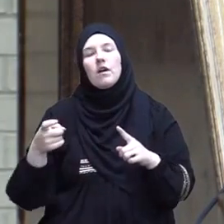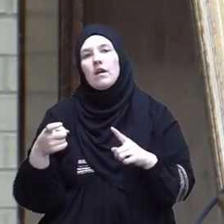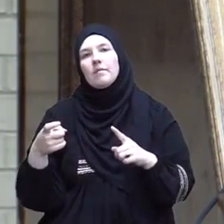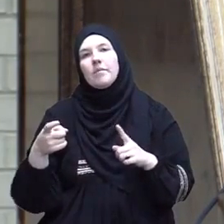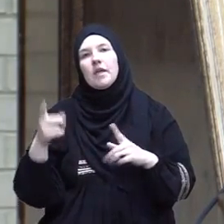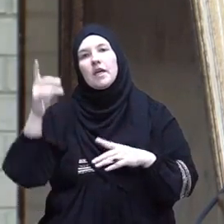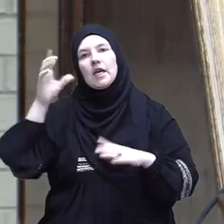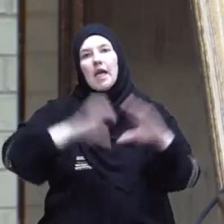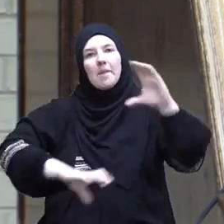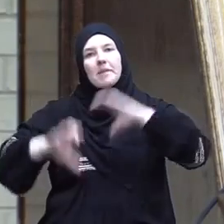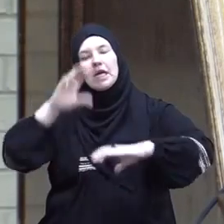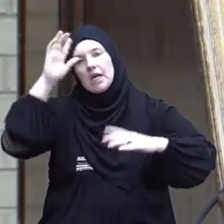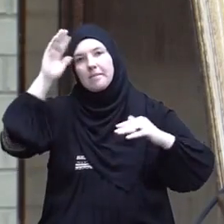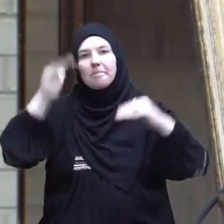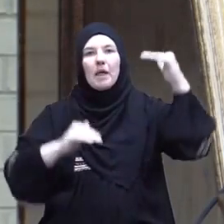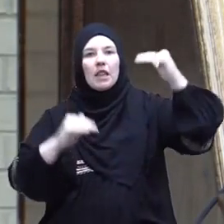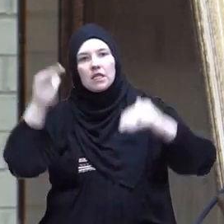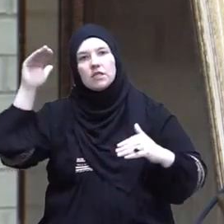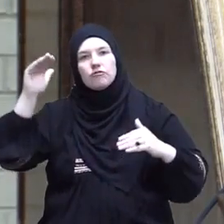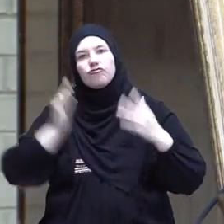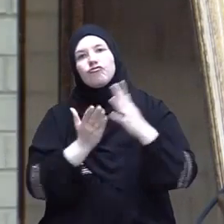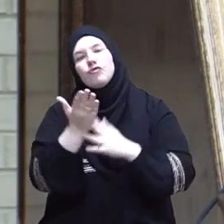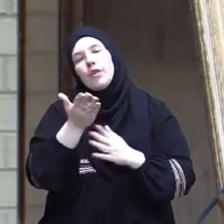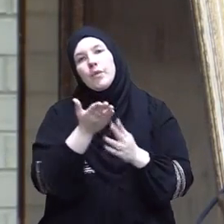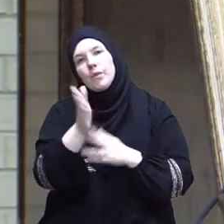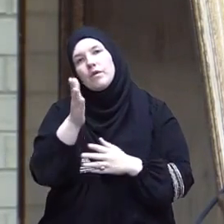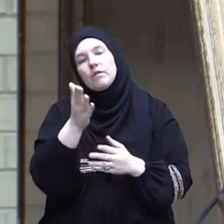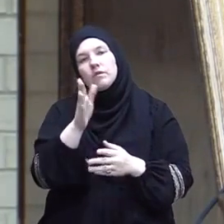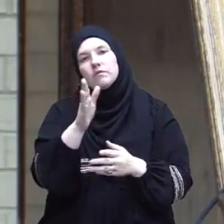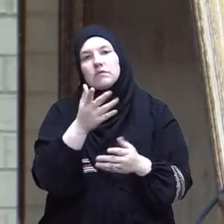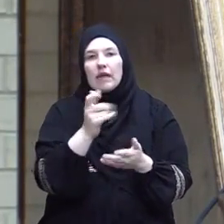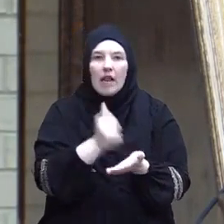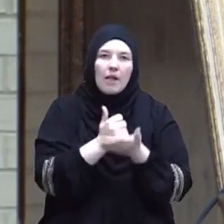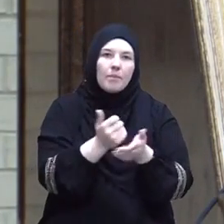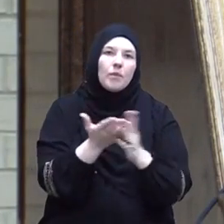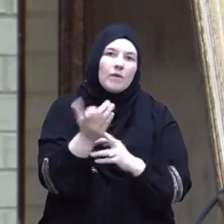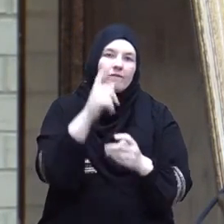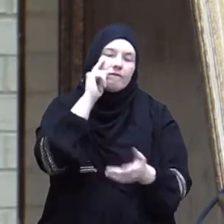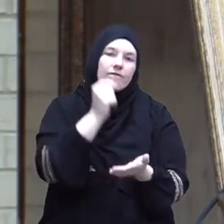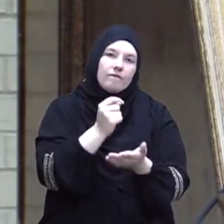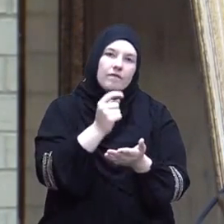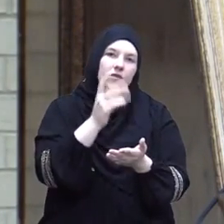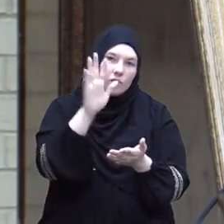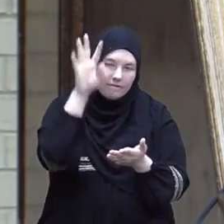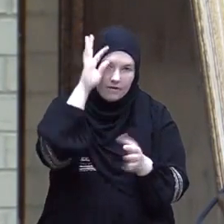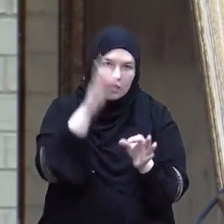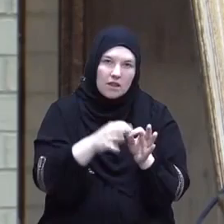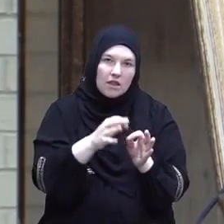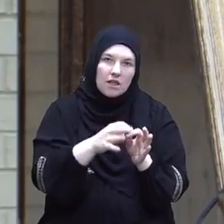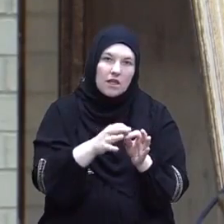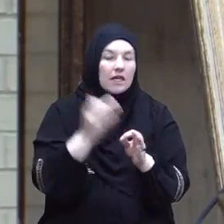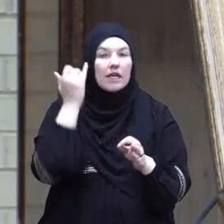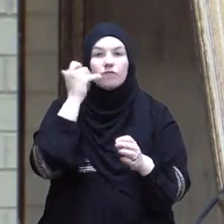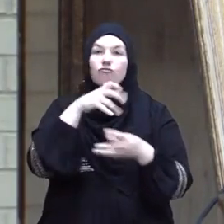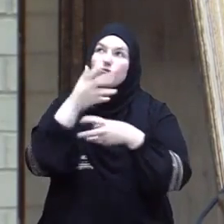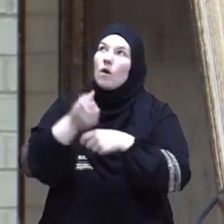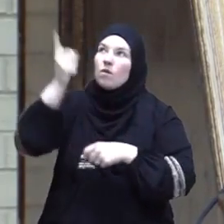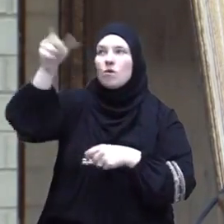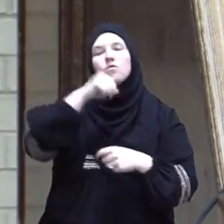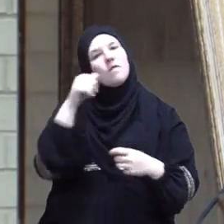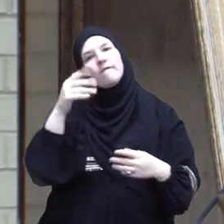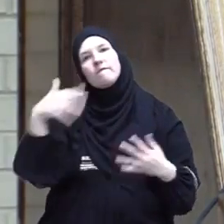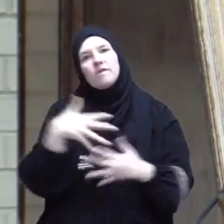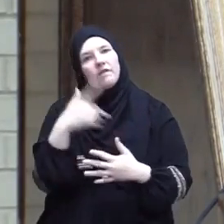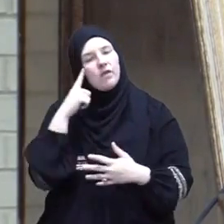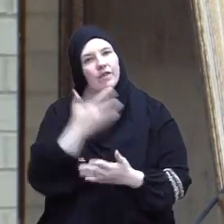of those are treated through your faith. If you trust Allah, you don't fear for things. If